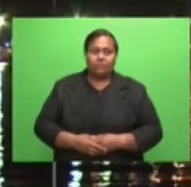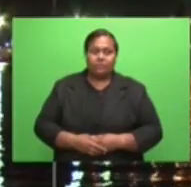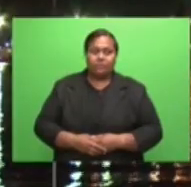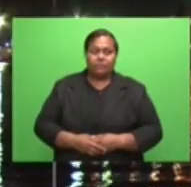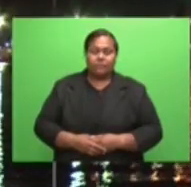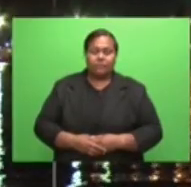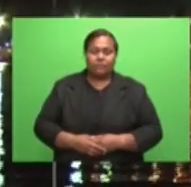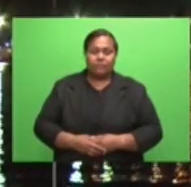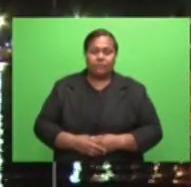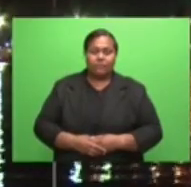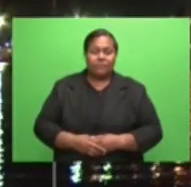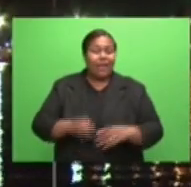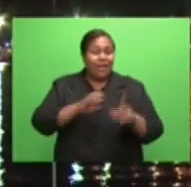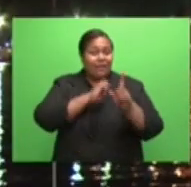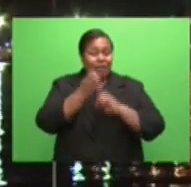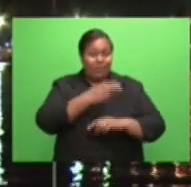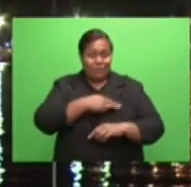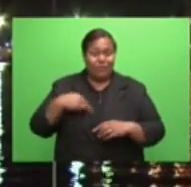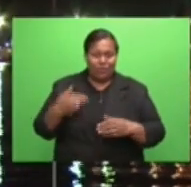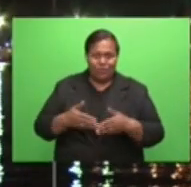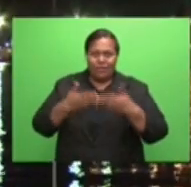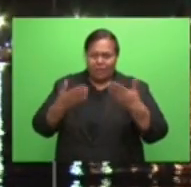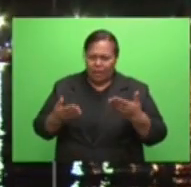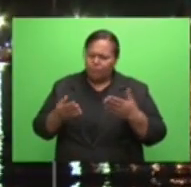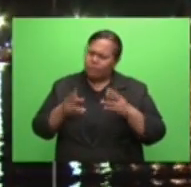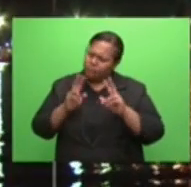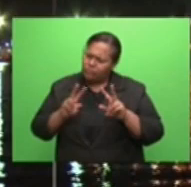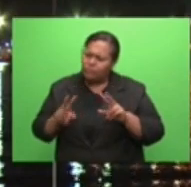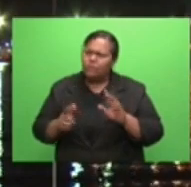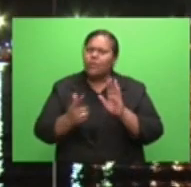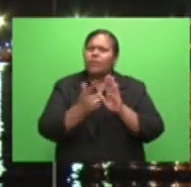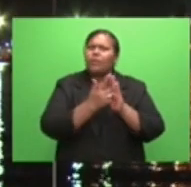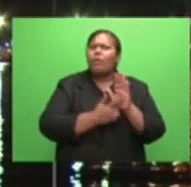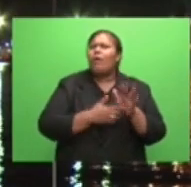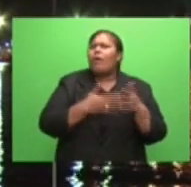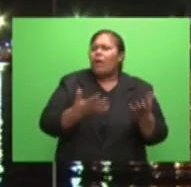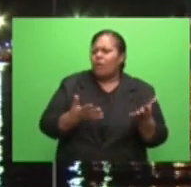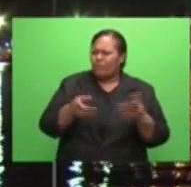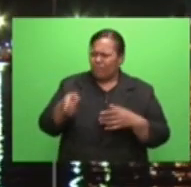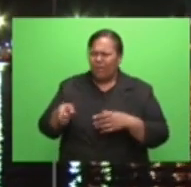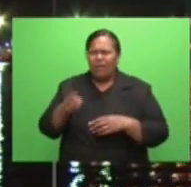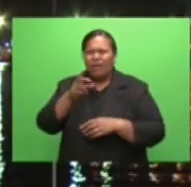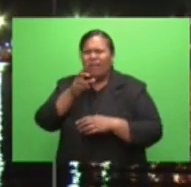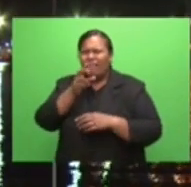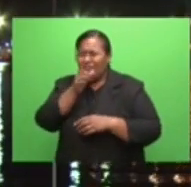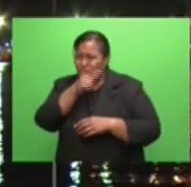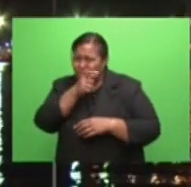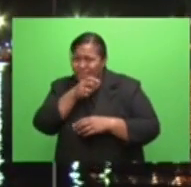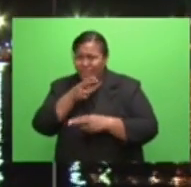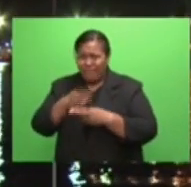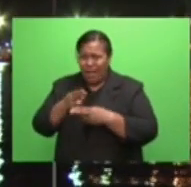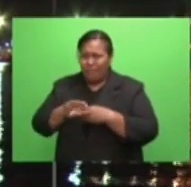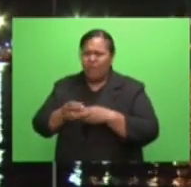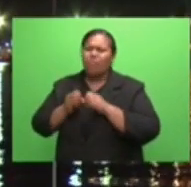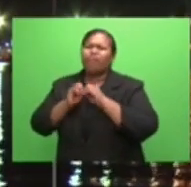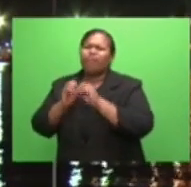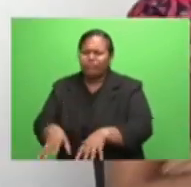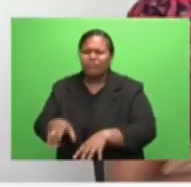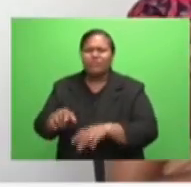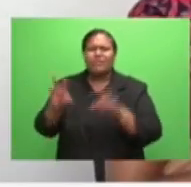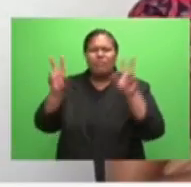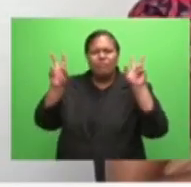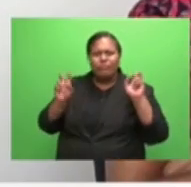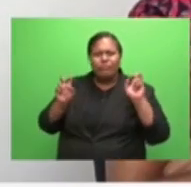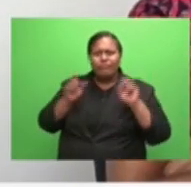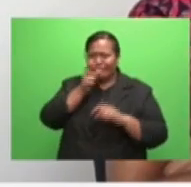The Environment Ministry is exploring legal options against a poultry farm for dumping wet chicken waste on the Queen's Highway in Navua.